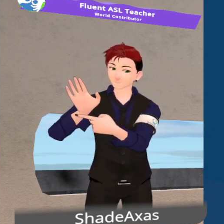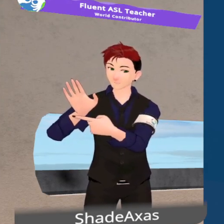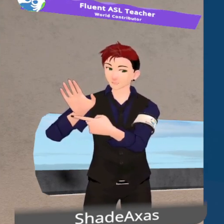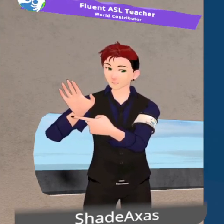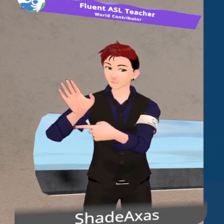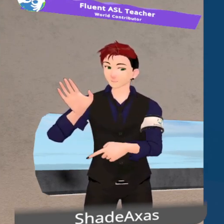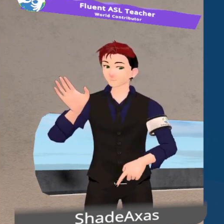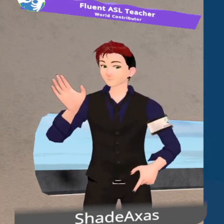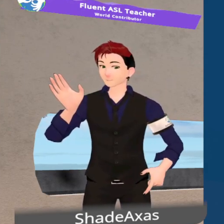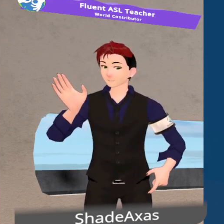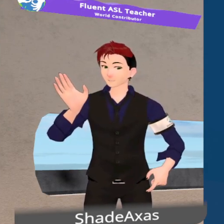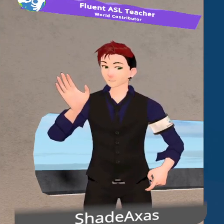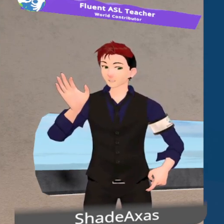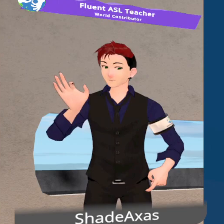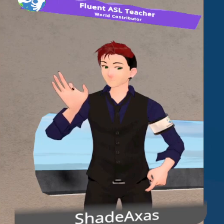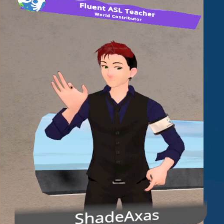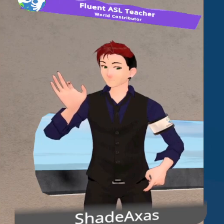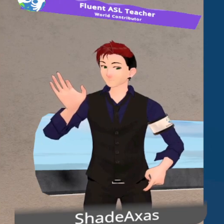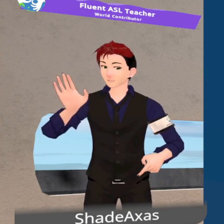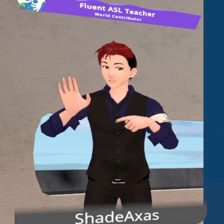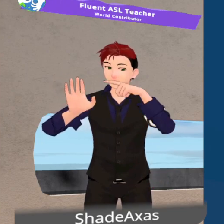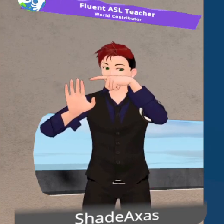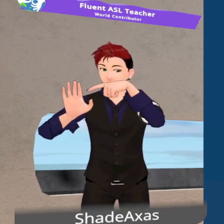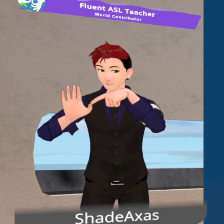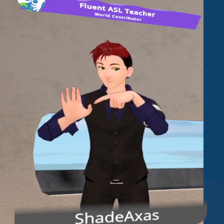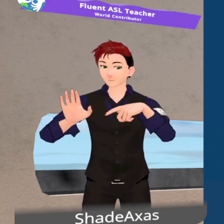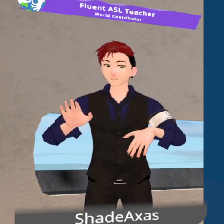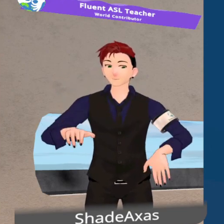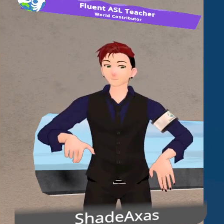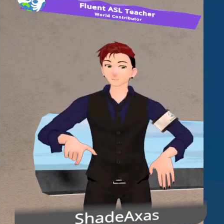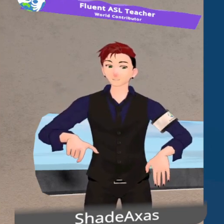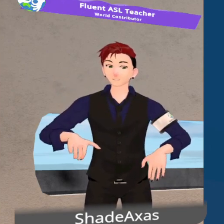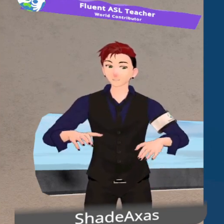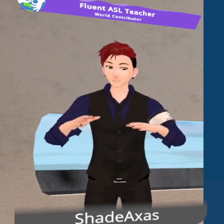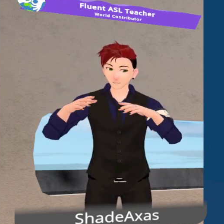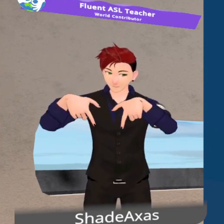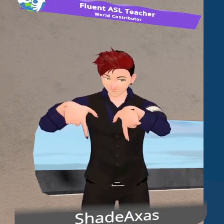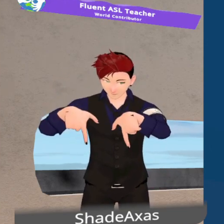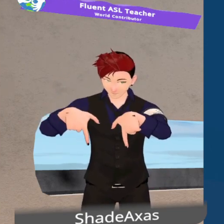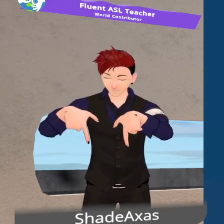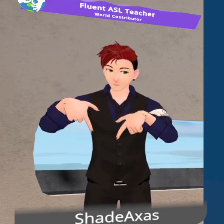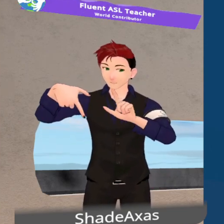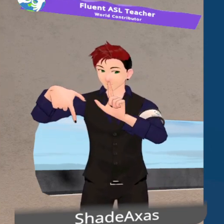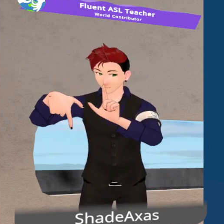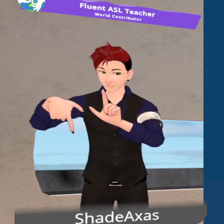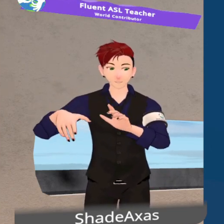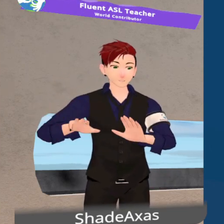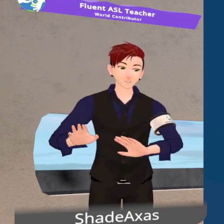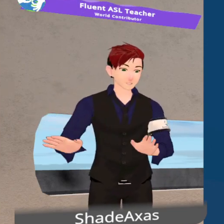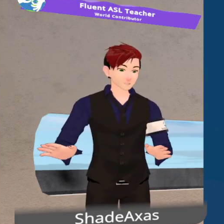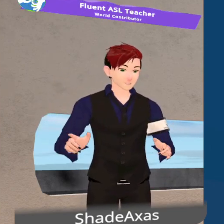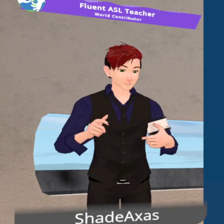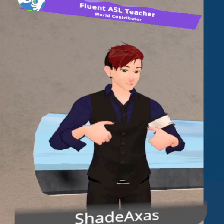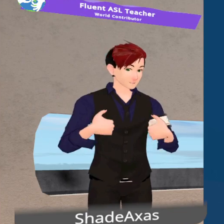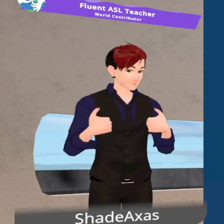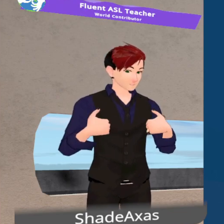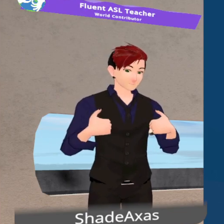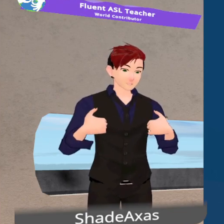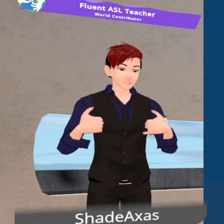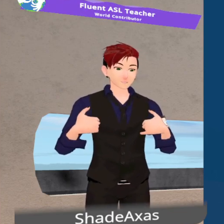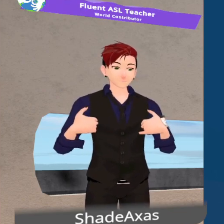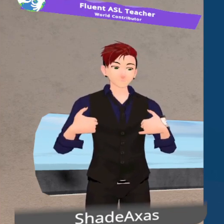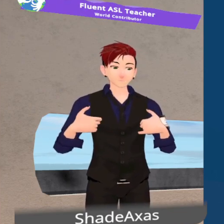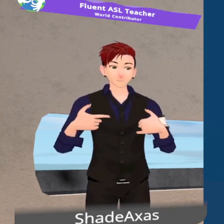do B and F and M and we don't do any of that in real